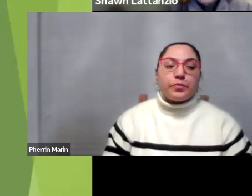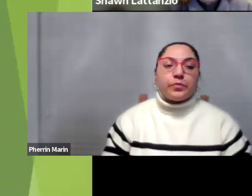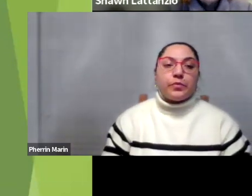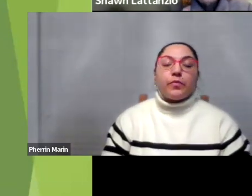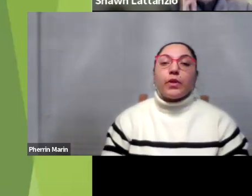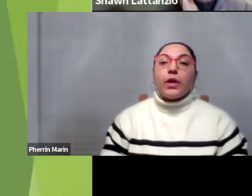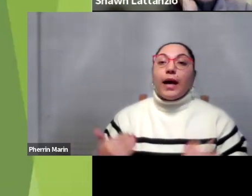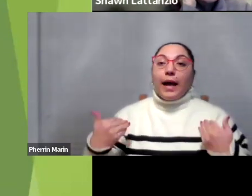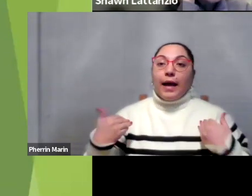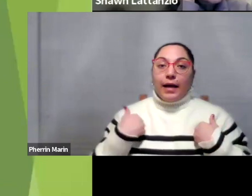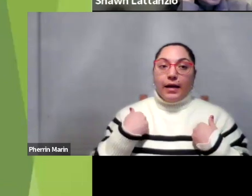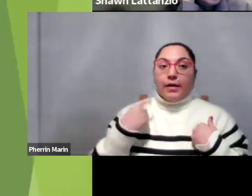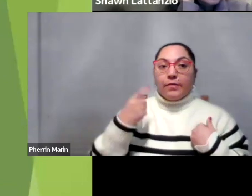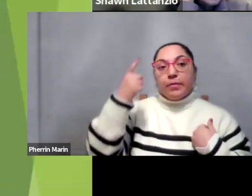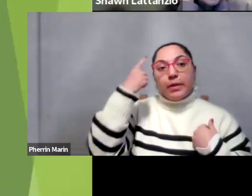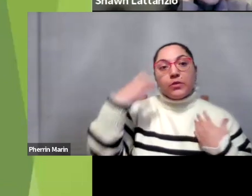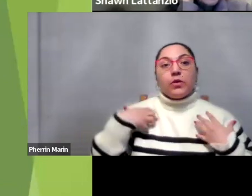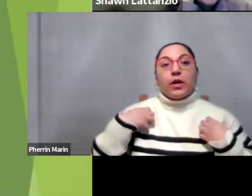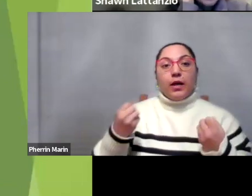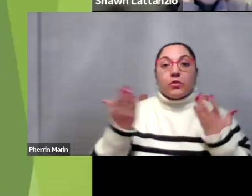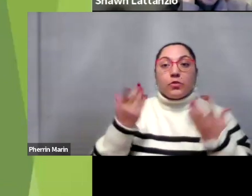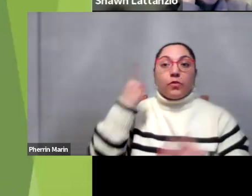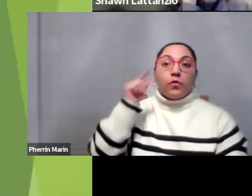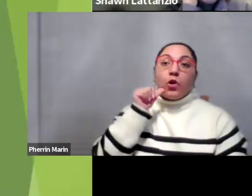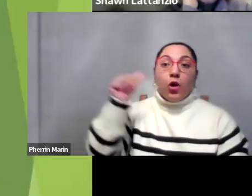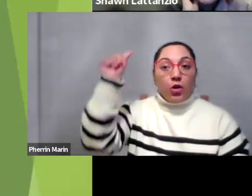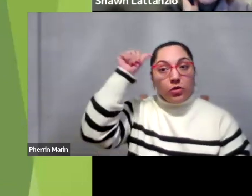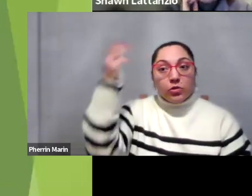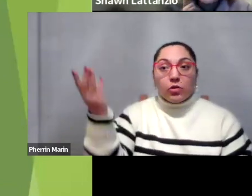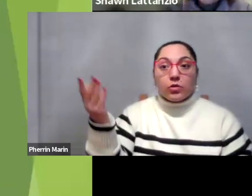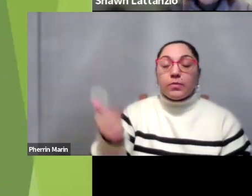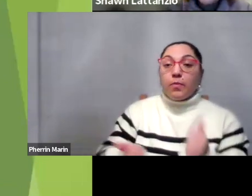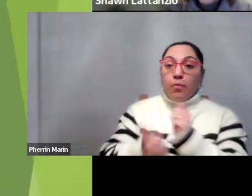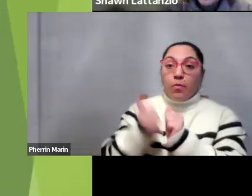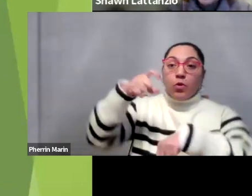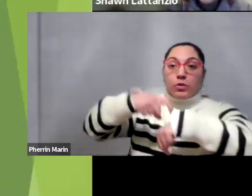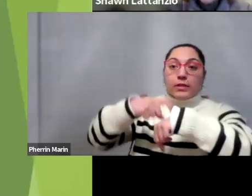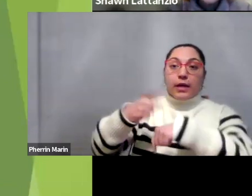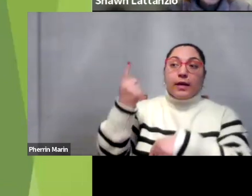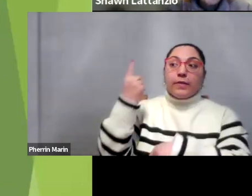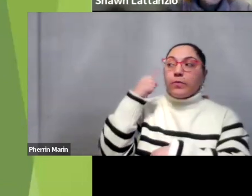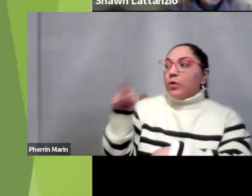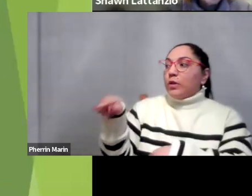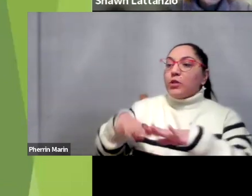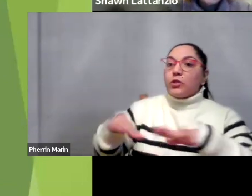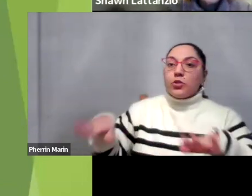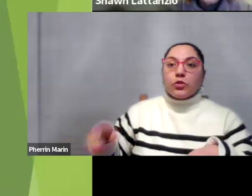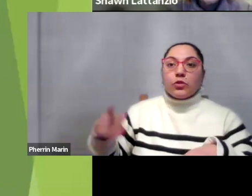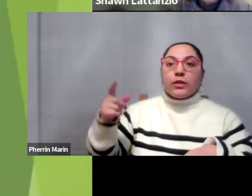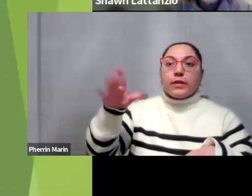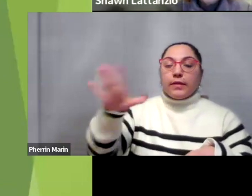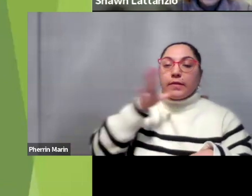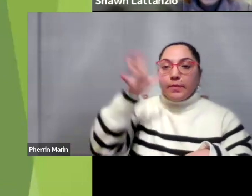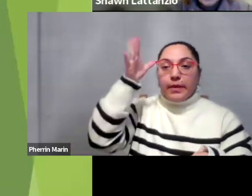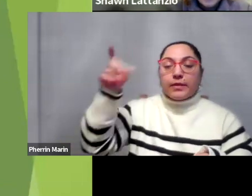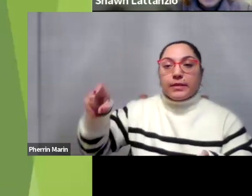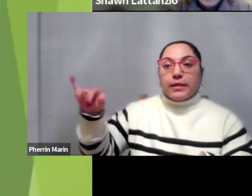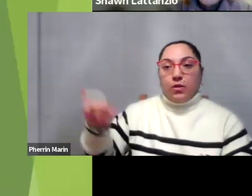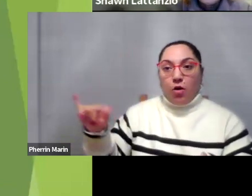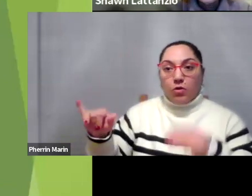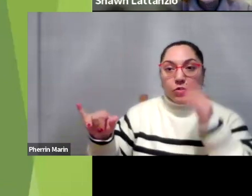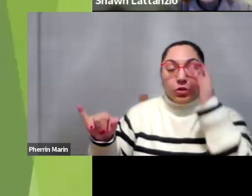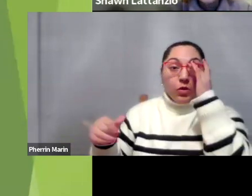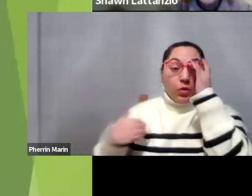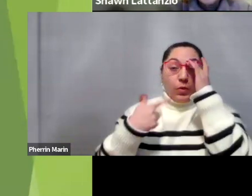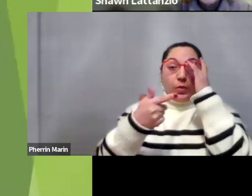We do still have mental health services for adults, and a lot of times our entrance point for mental health services for adult is our access